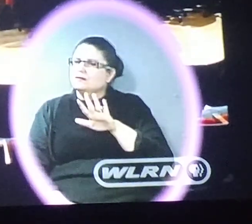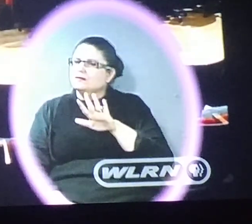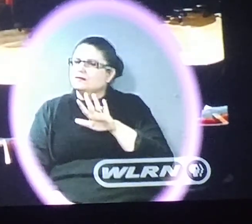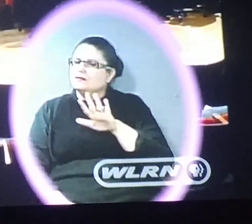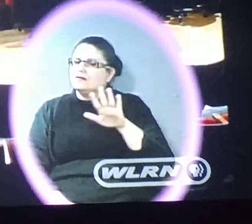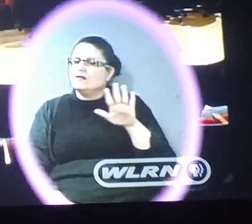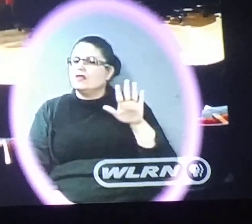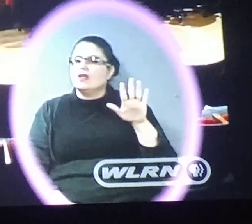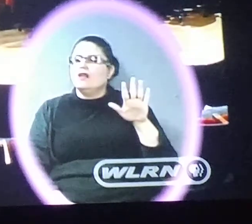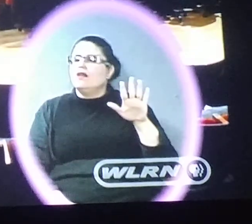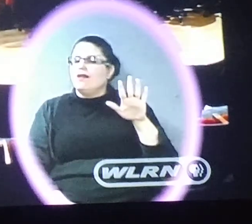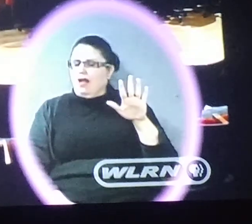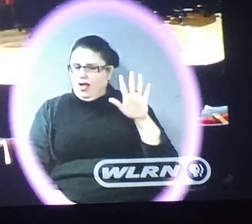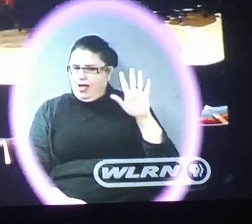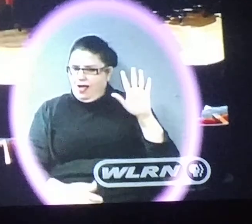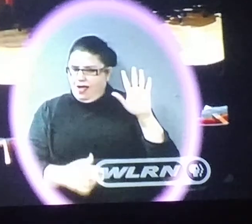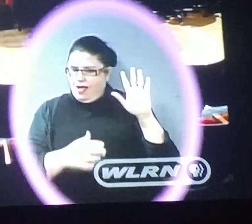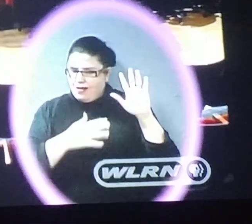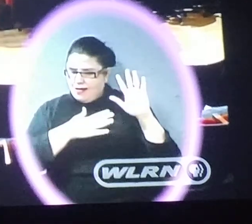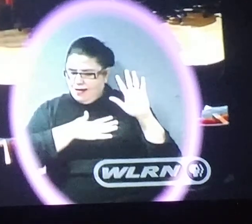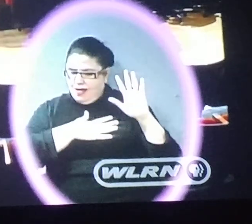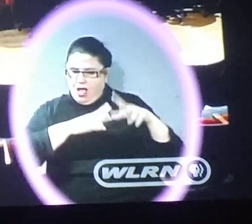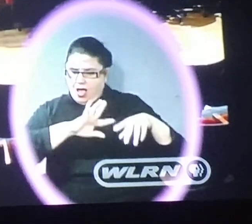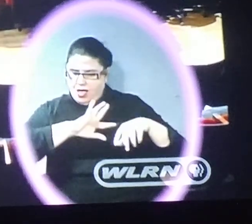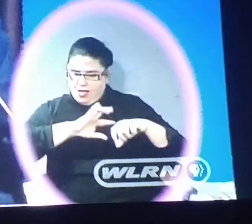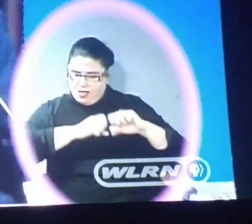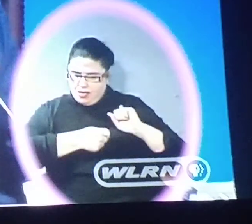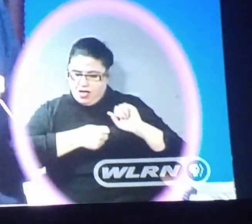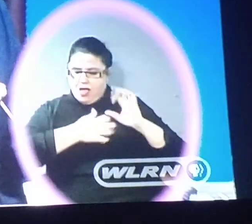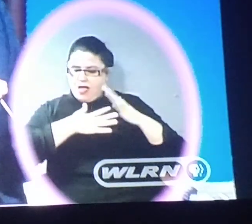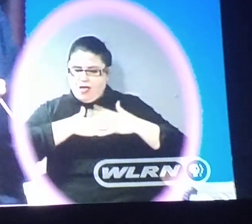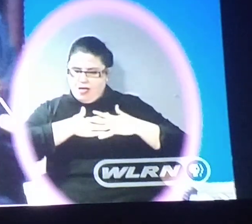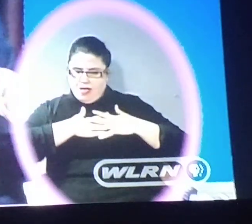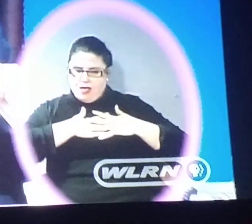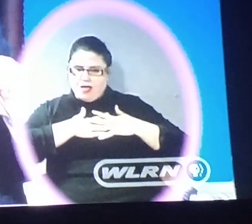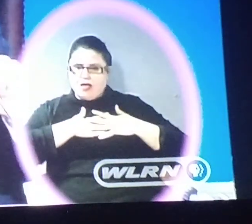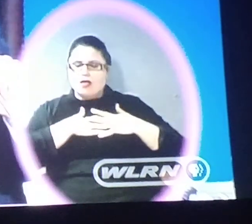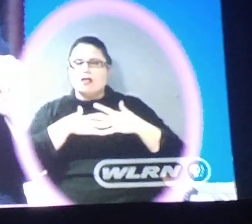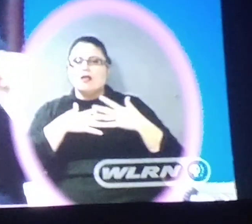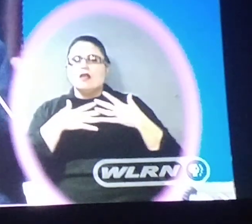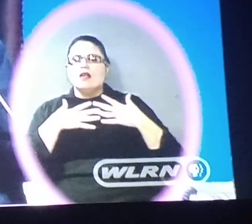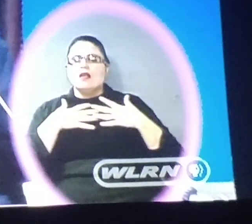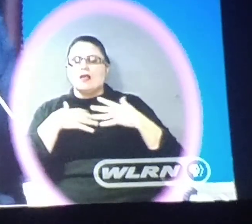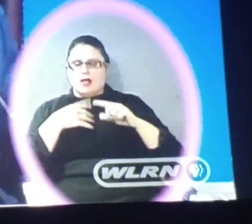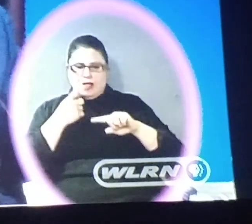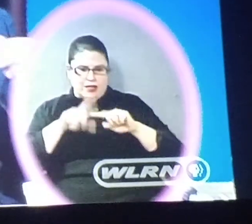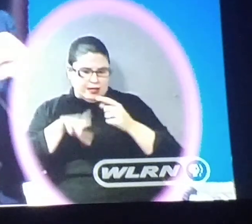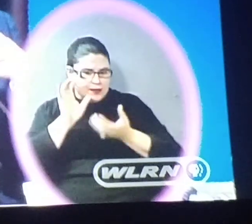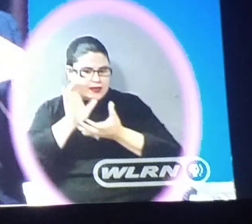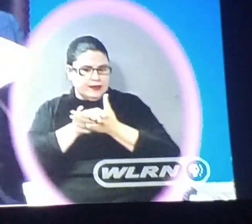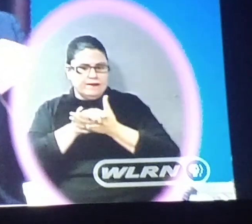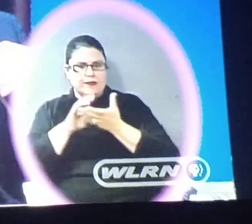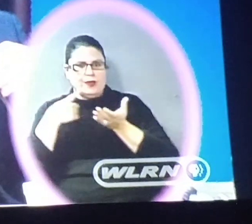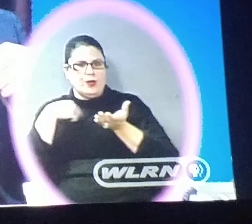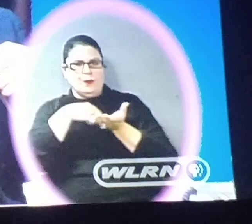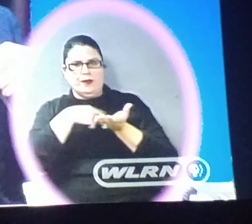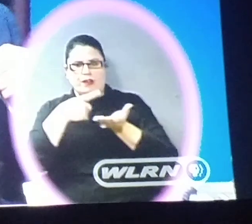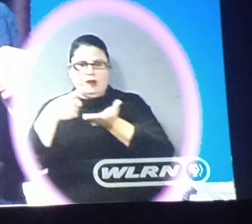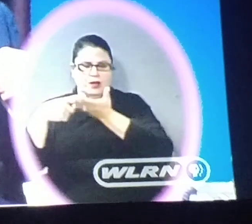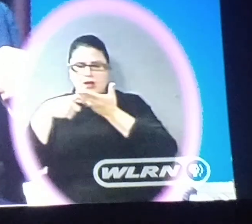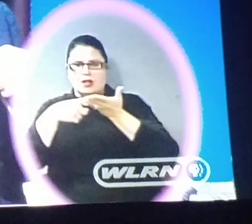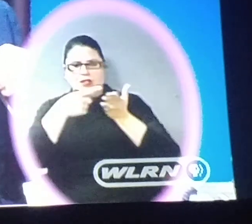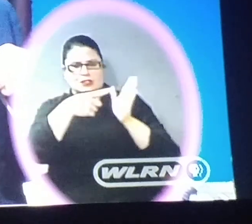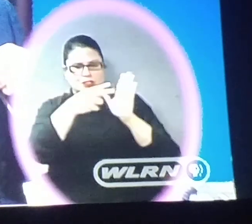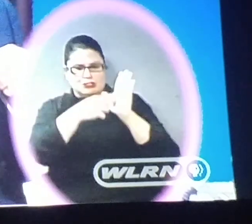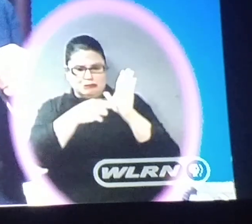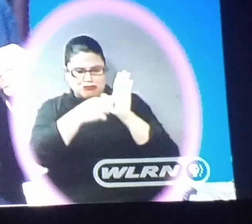my heart goes out to this mom. I am bothered by the fact that we are having a conversation. She was